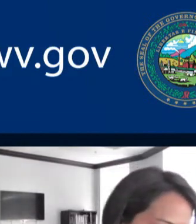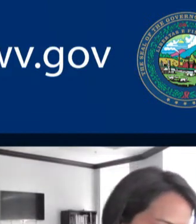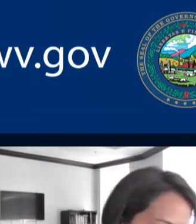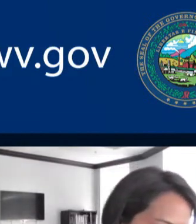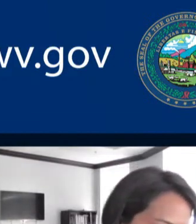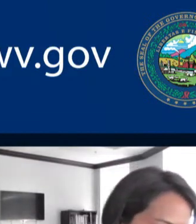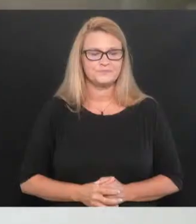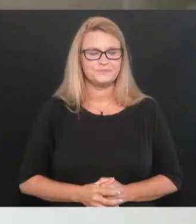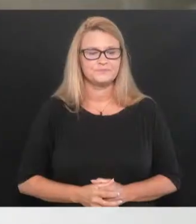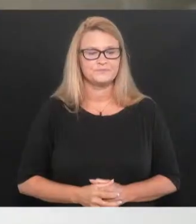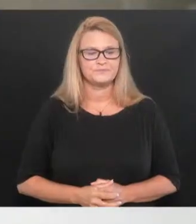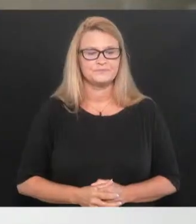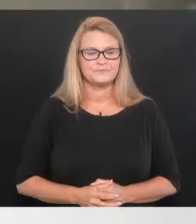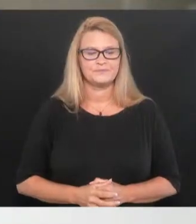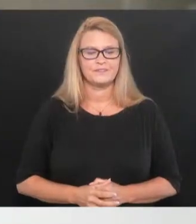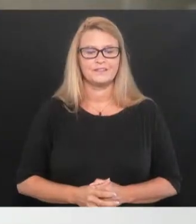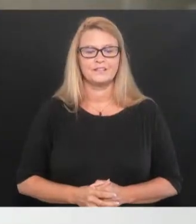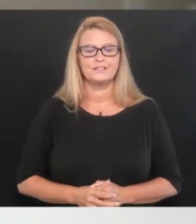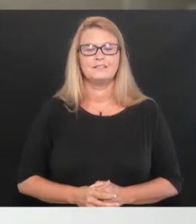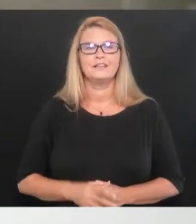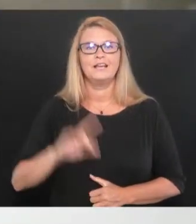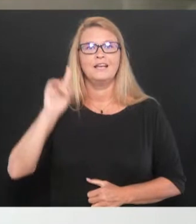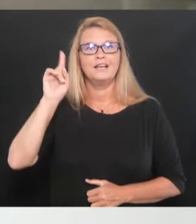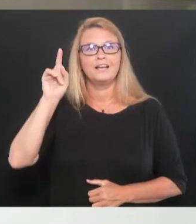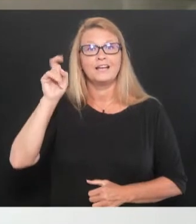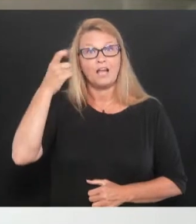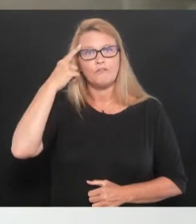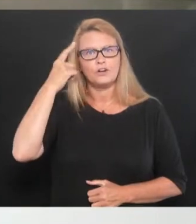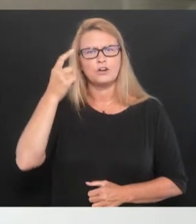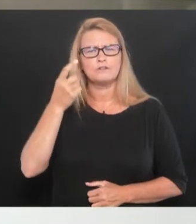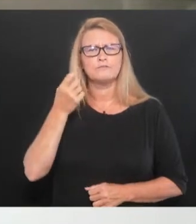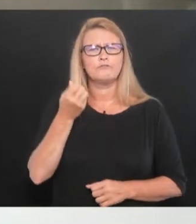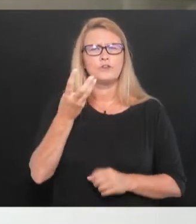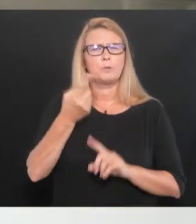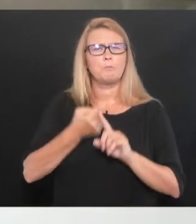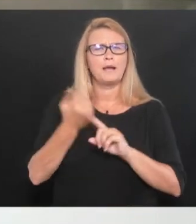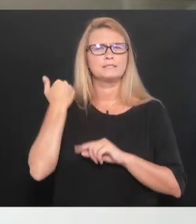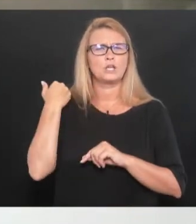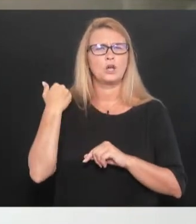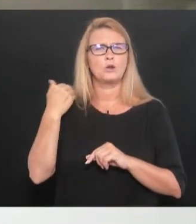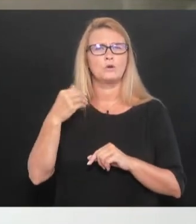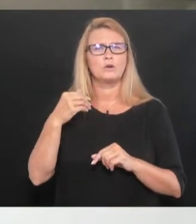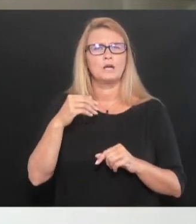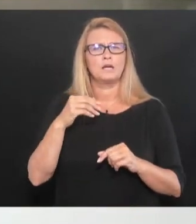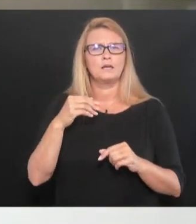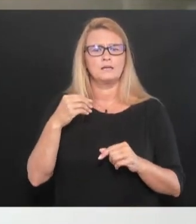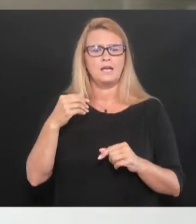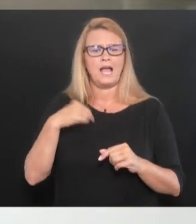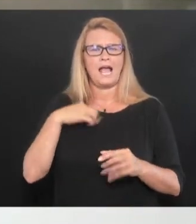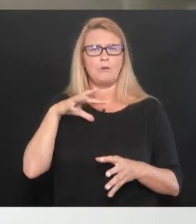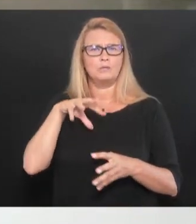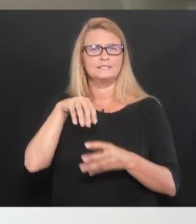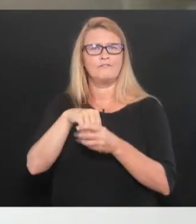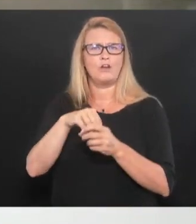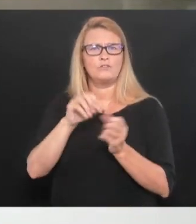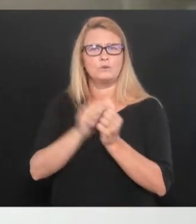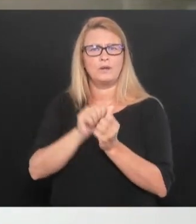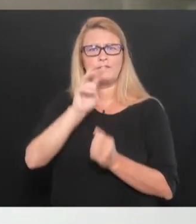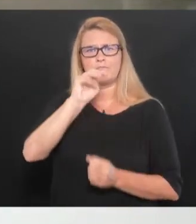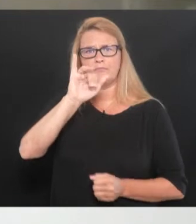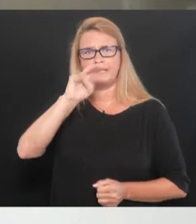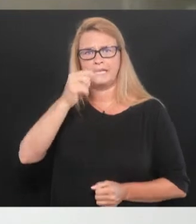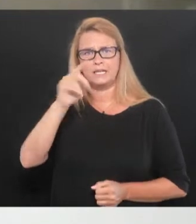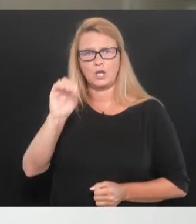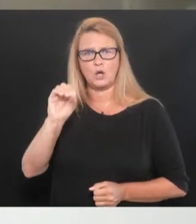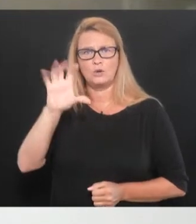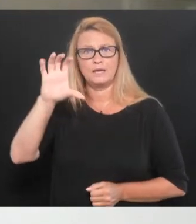Good Monday, Governor and team. Governor, a few months ago, I remember joining the daily briefing from Mingo County after spending several hours